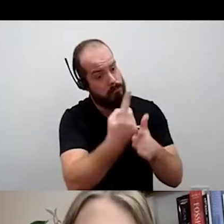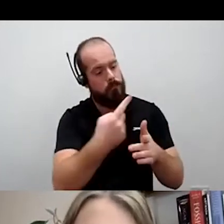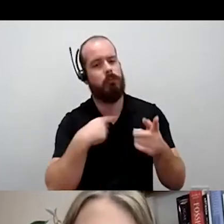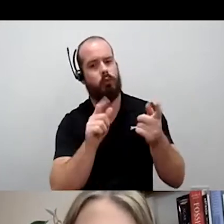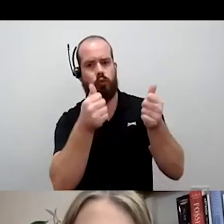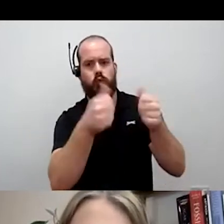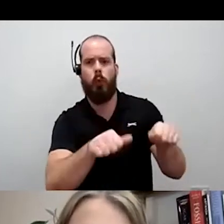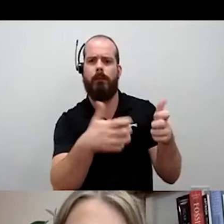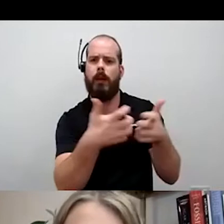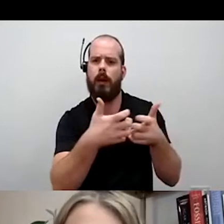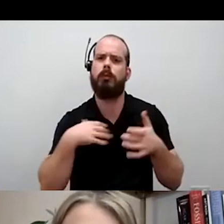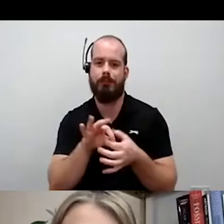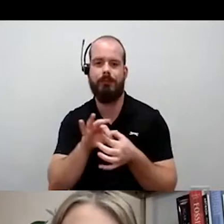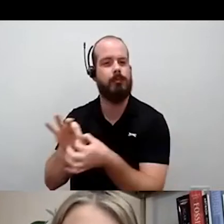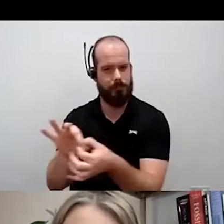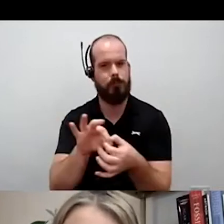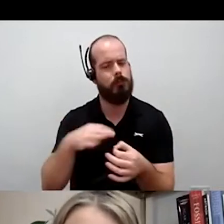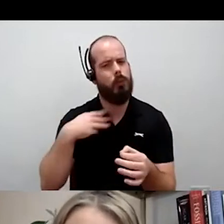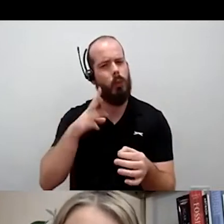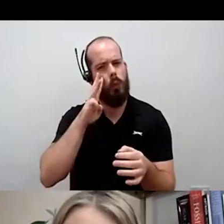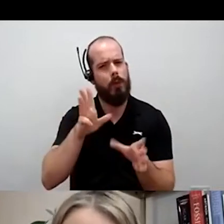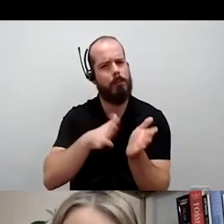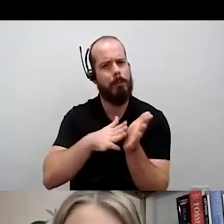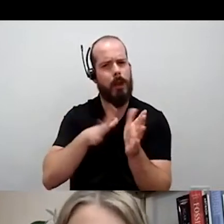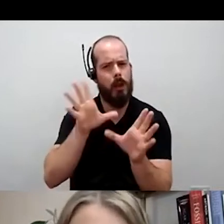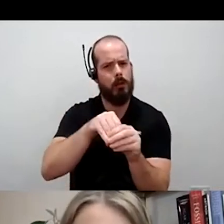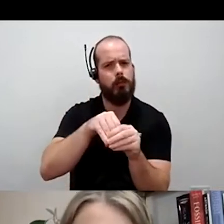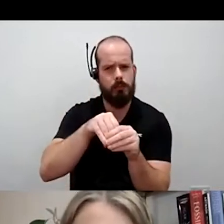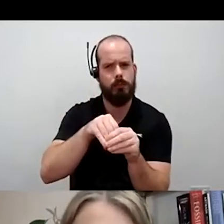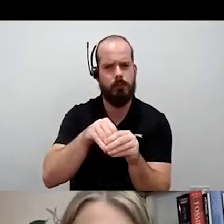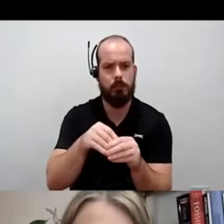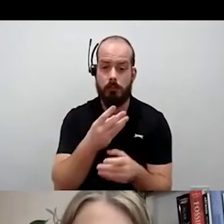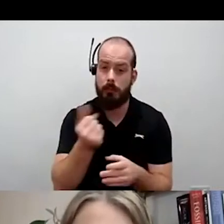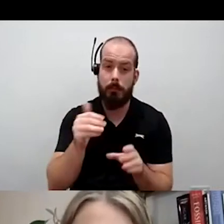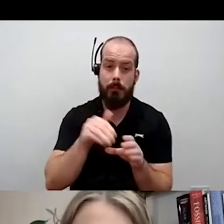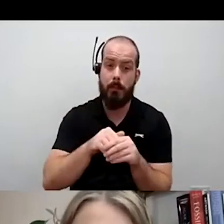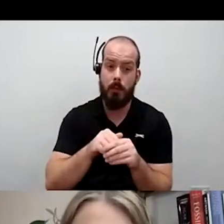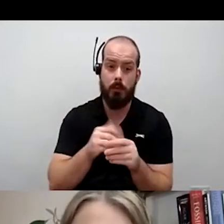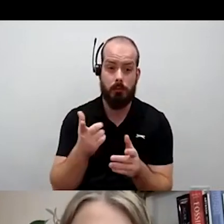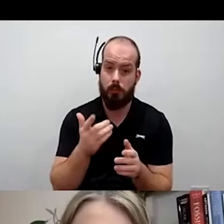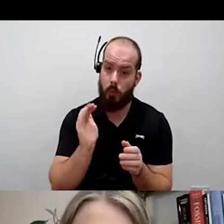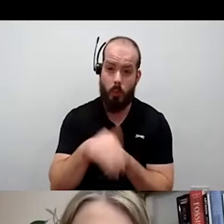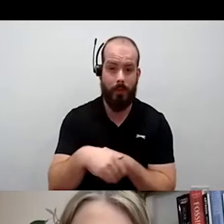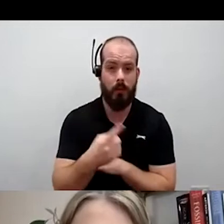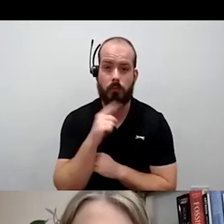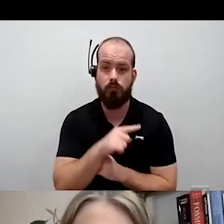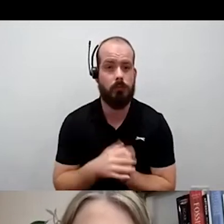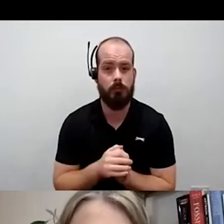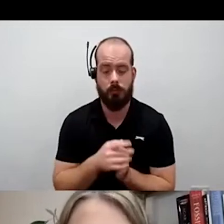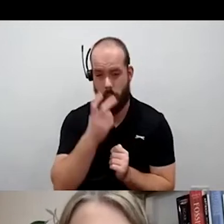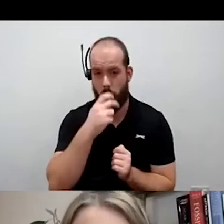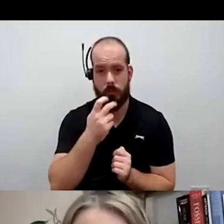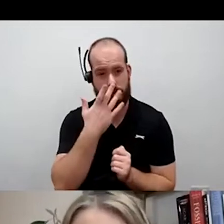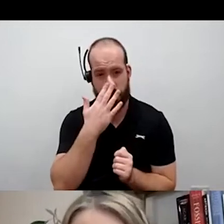the members we have, some of our members are more than a century old. They